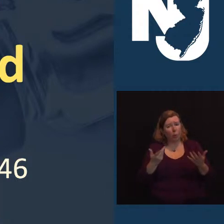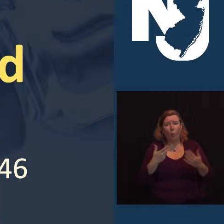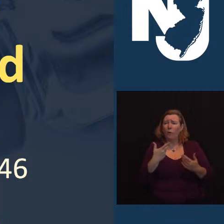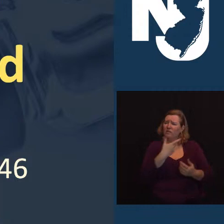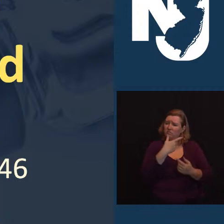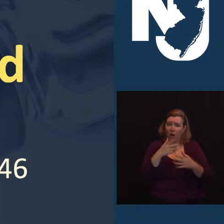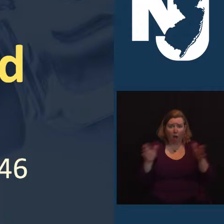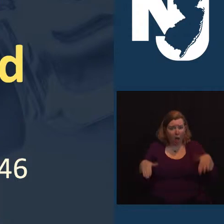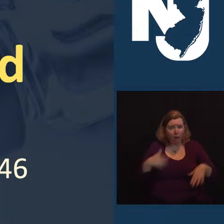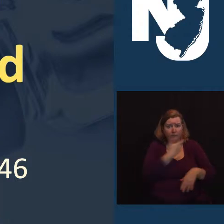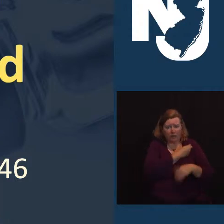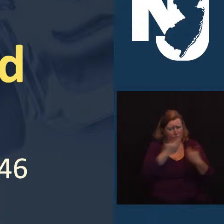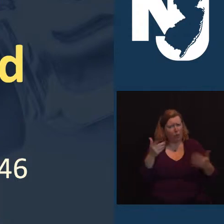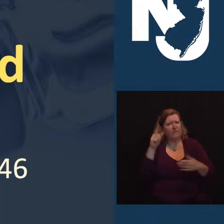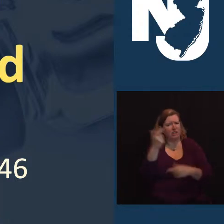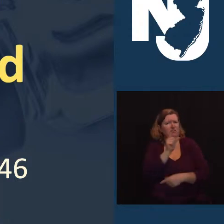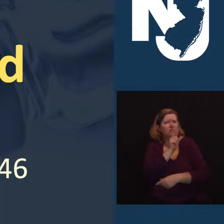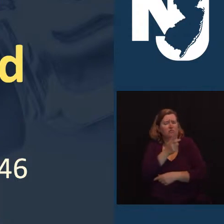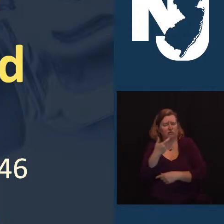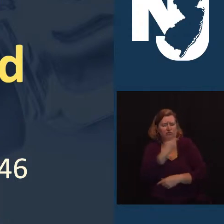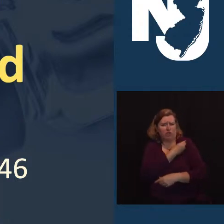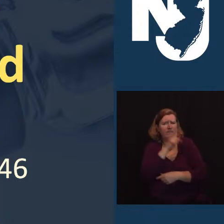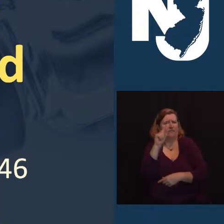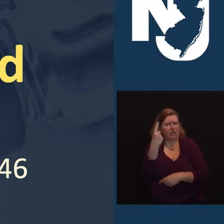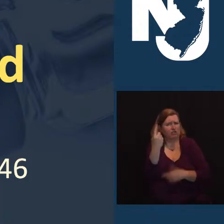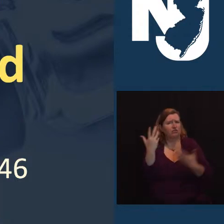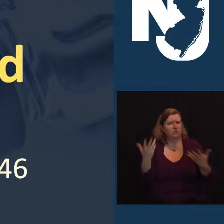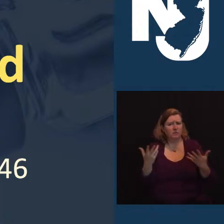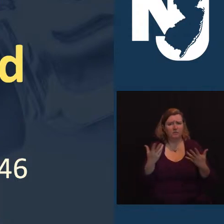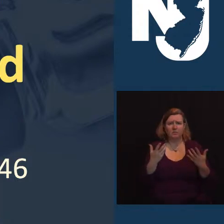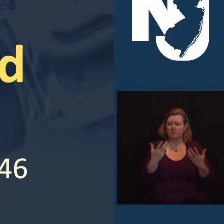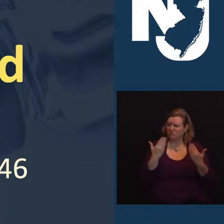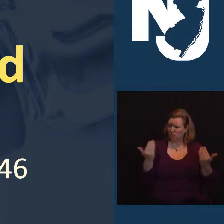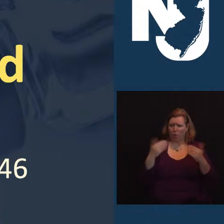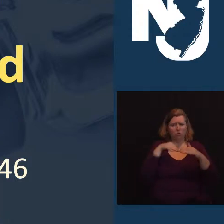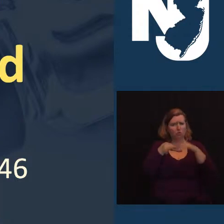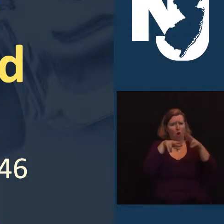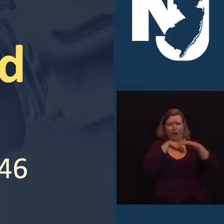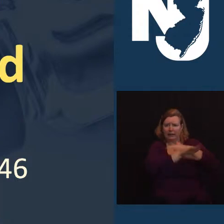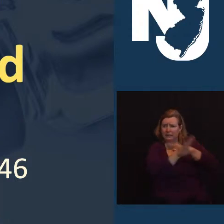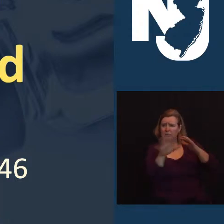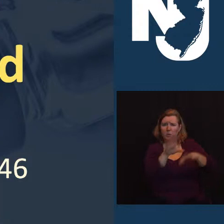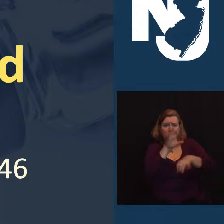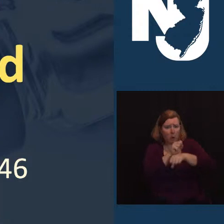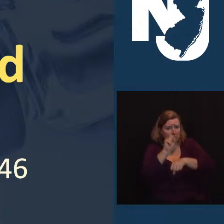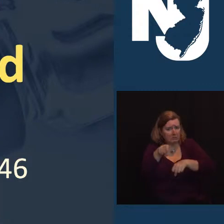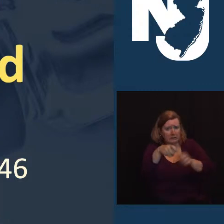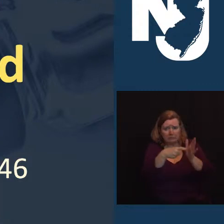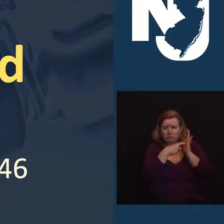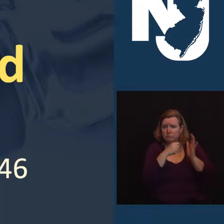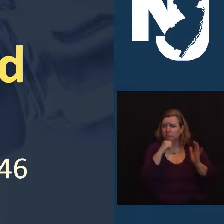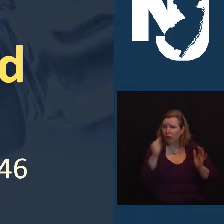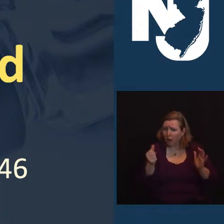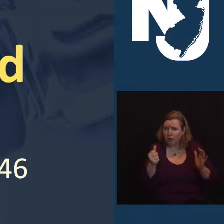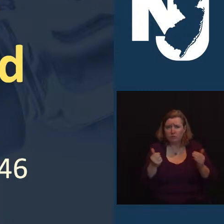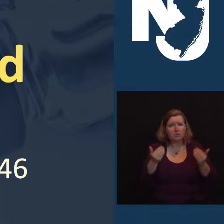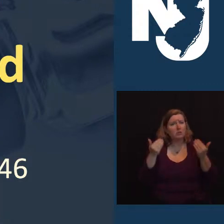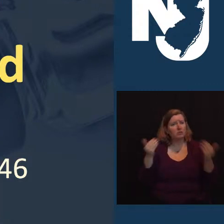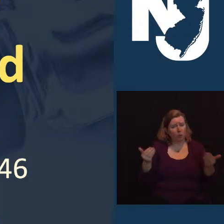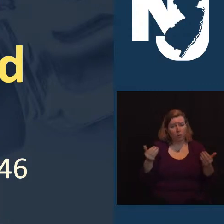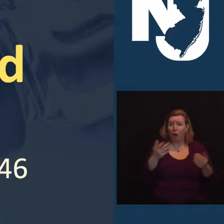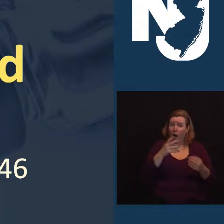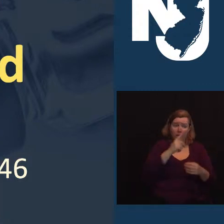just walk in without an appointment. And if you have received your first dose, go back and get your second shot when you are supposed